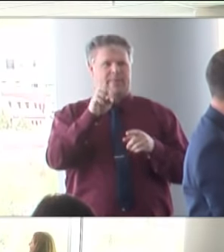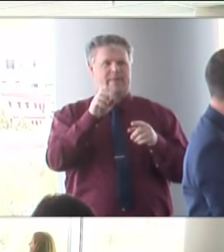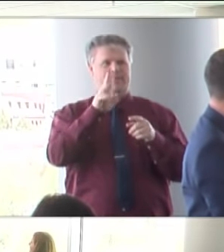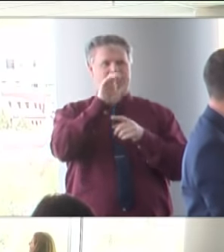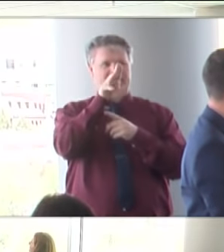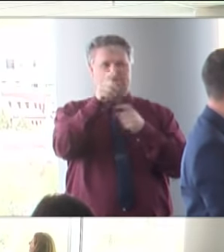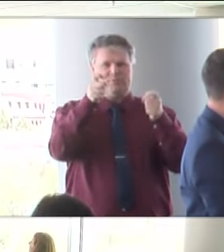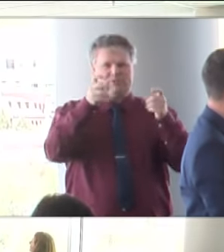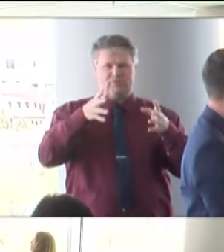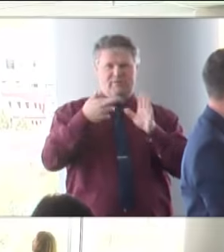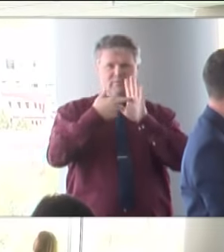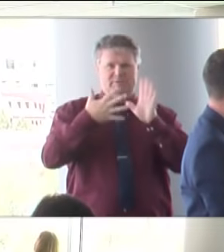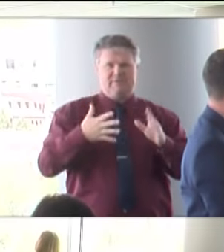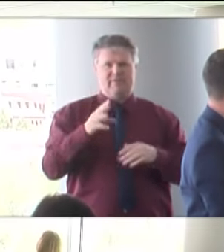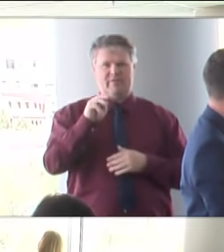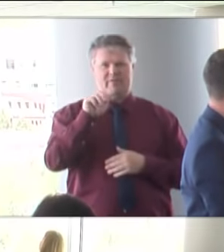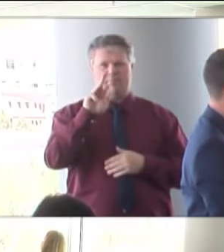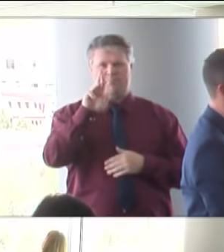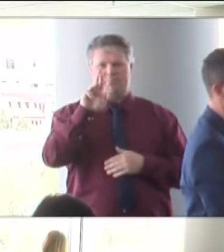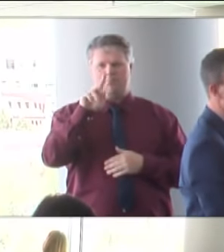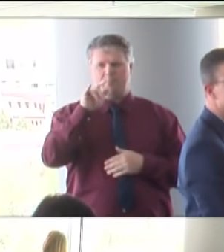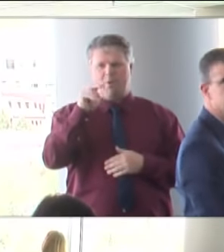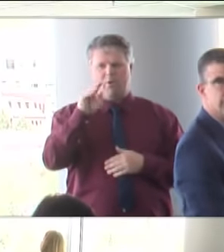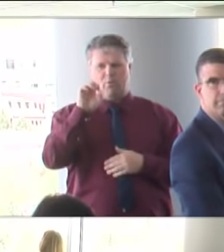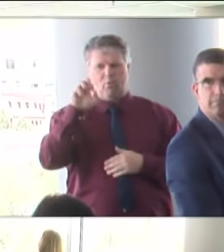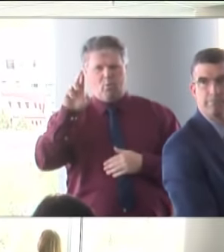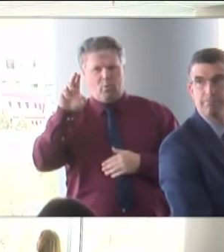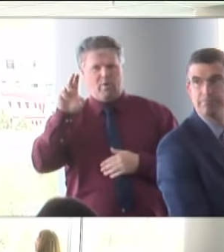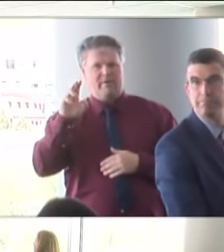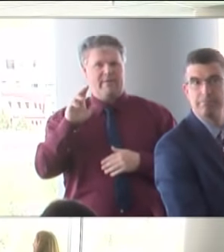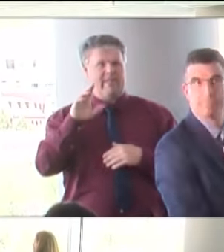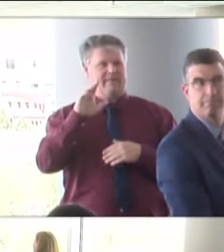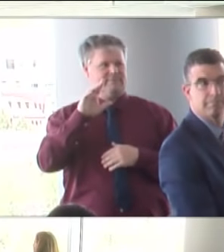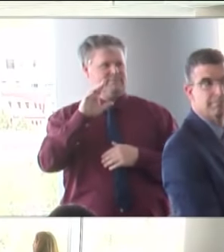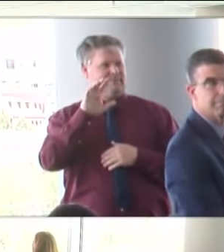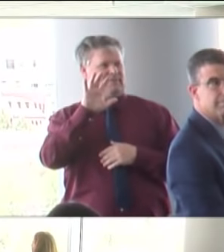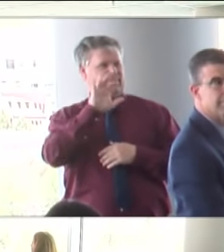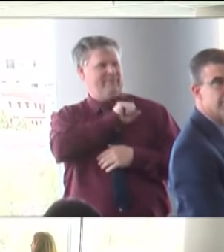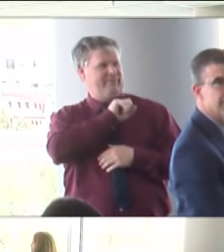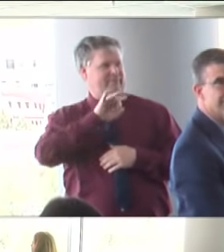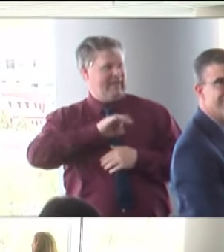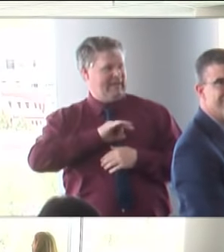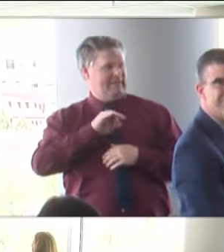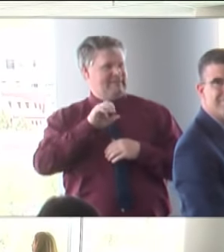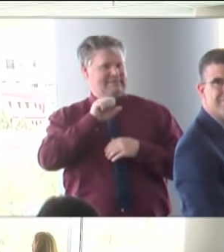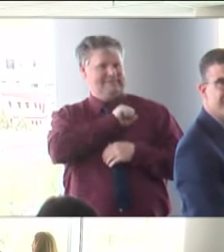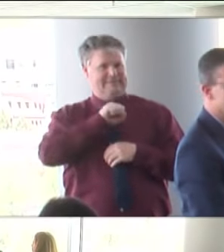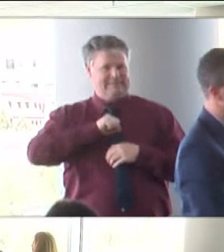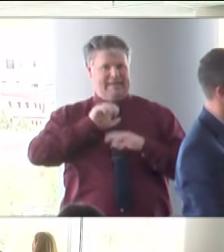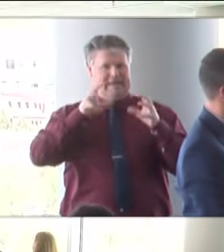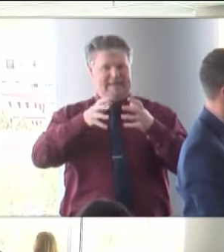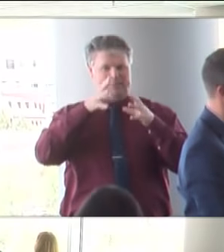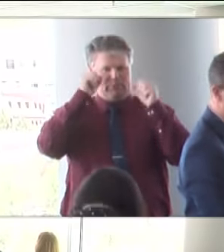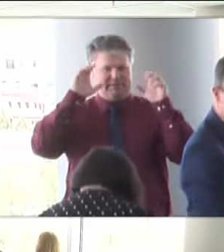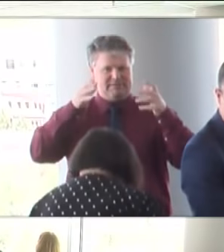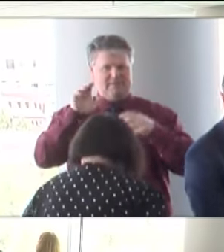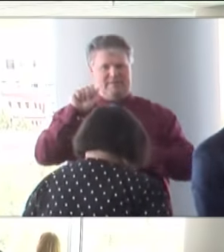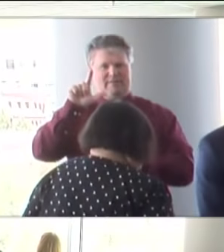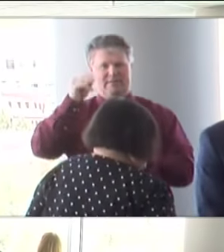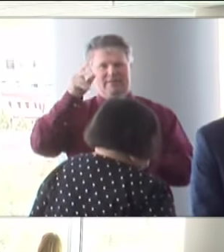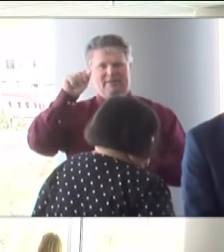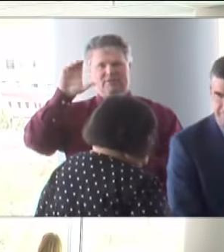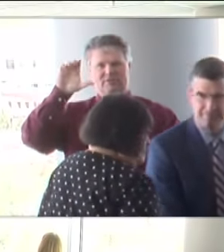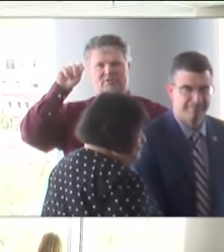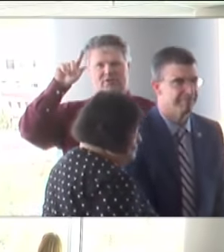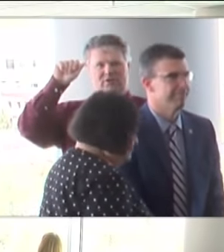Representative. Martin Orr, Faculty Senate President. Alicia Garza, Faculty